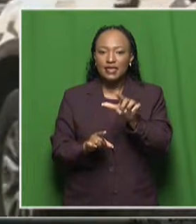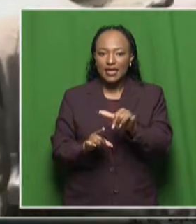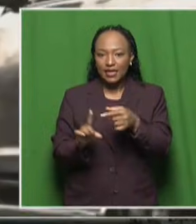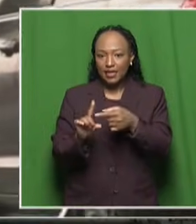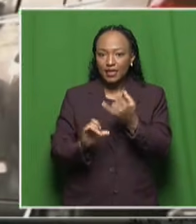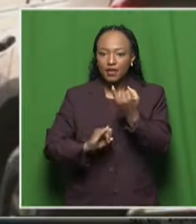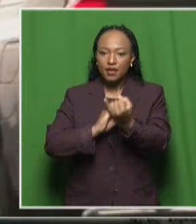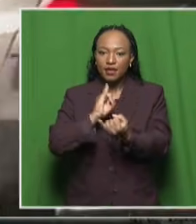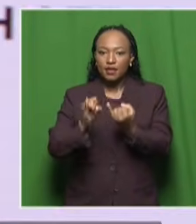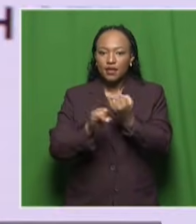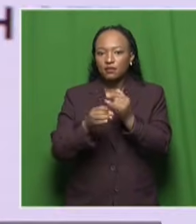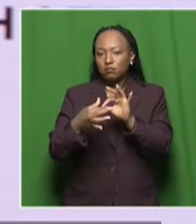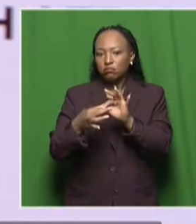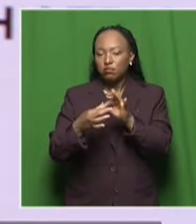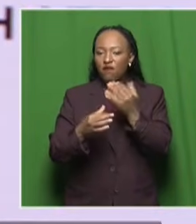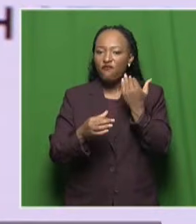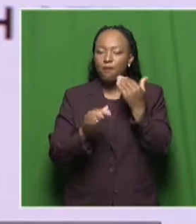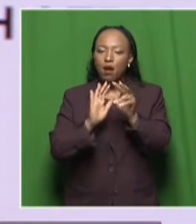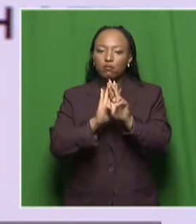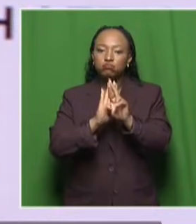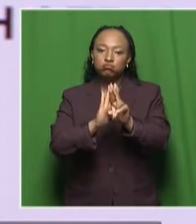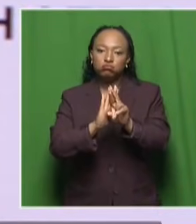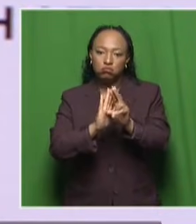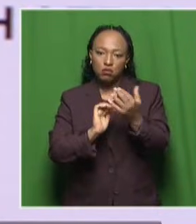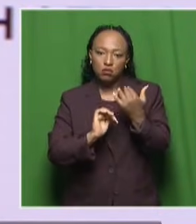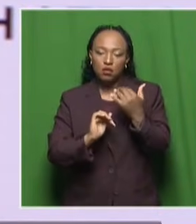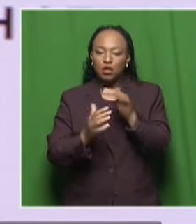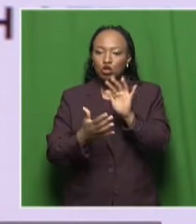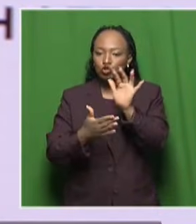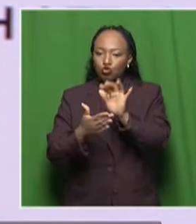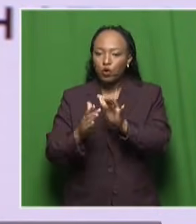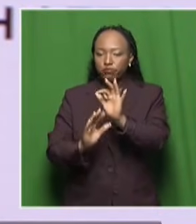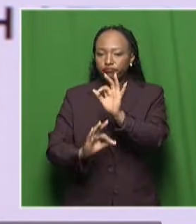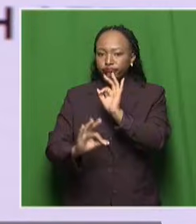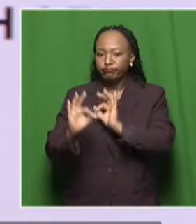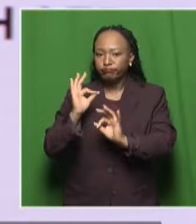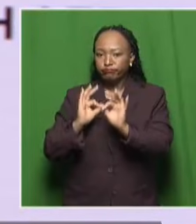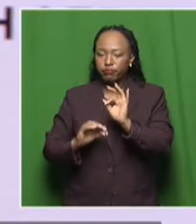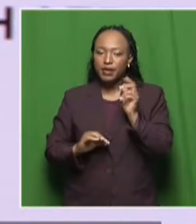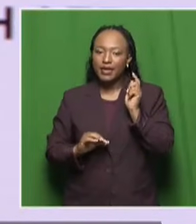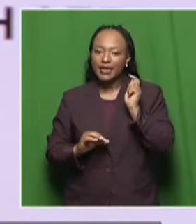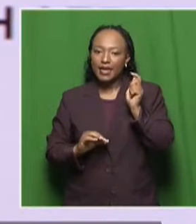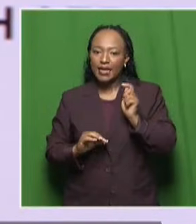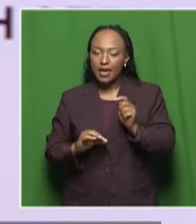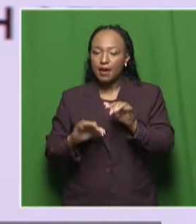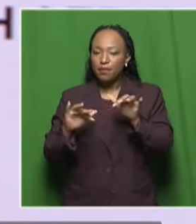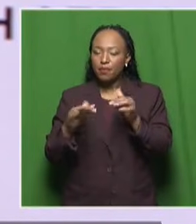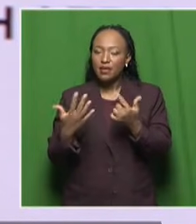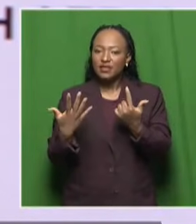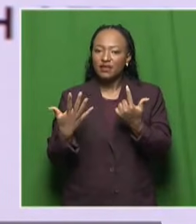and former ambassador, speaking to us about this story about the 7 Kenyan nationals who